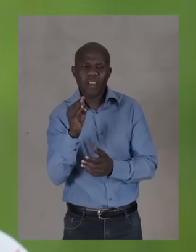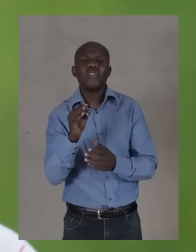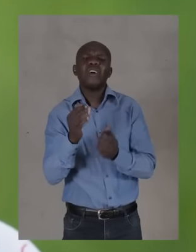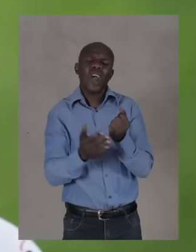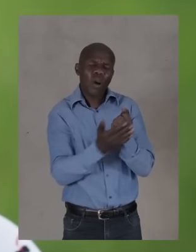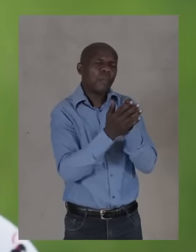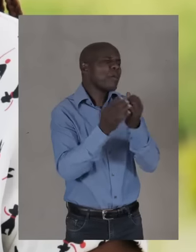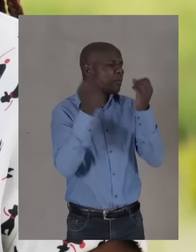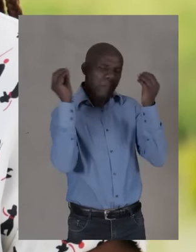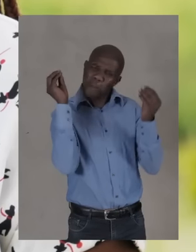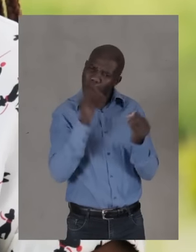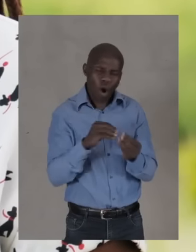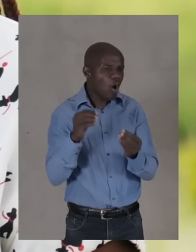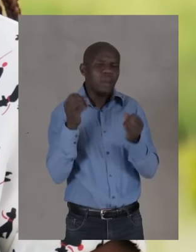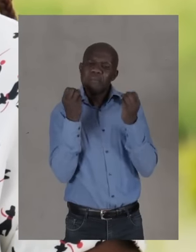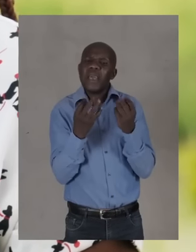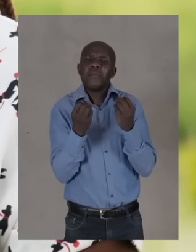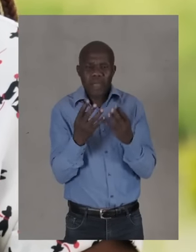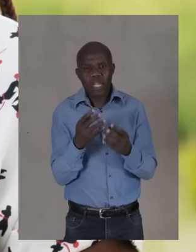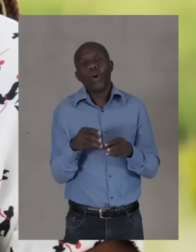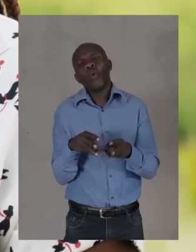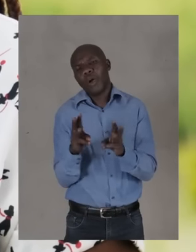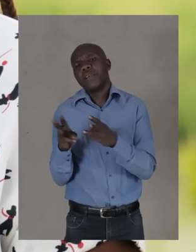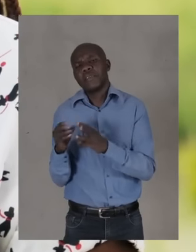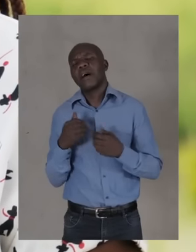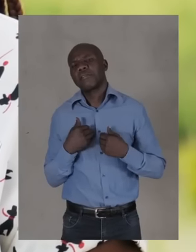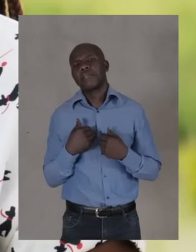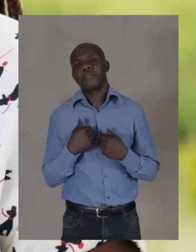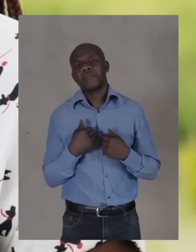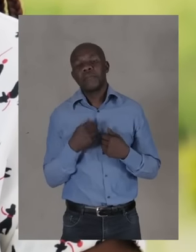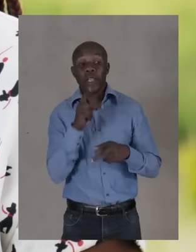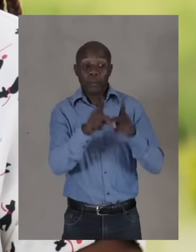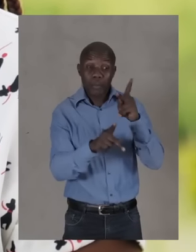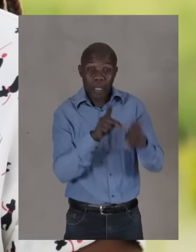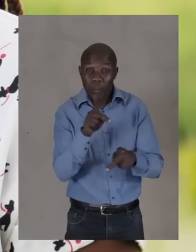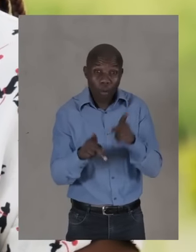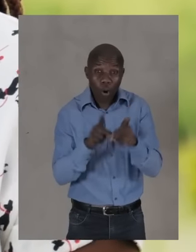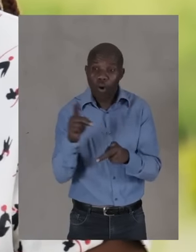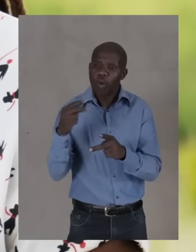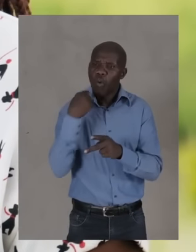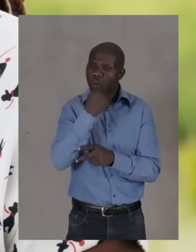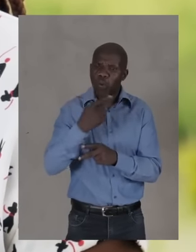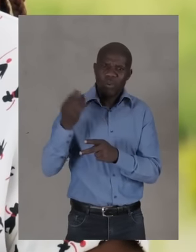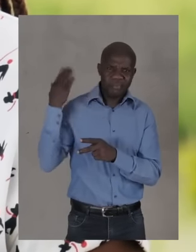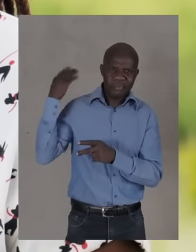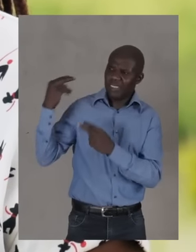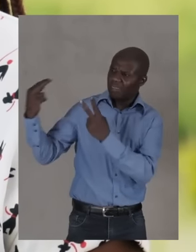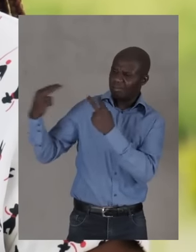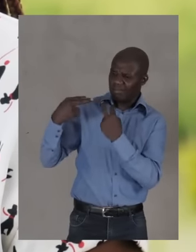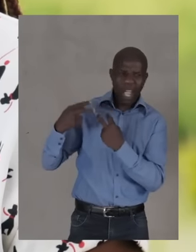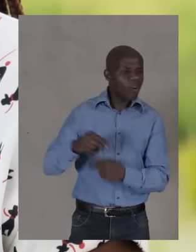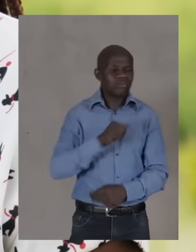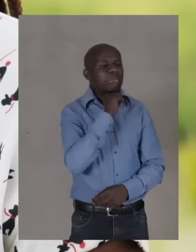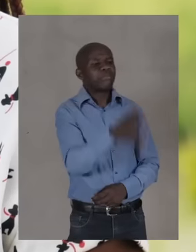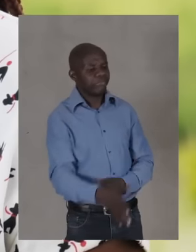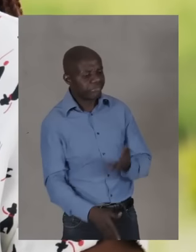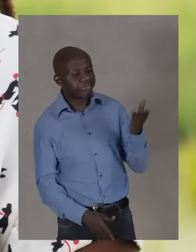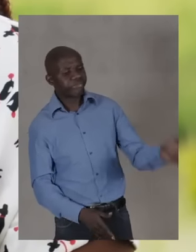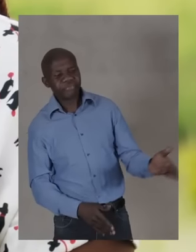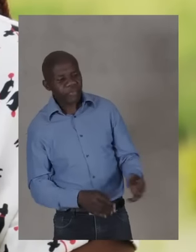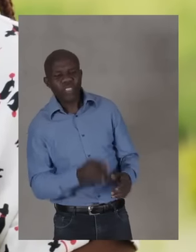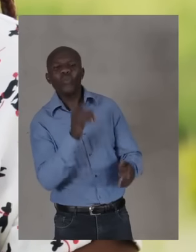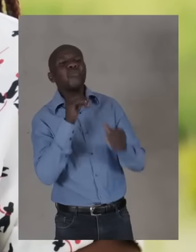lot right now. It's helping me a lot right now in many ways. People who saw me like I couldn't